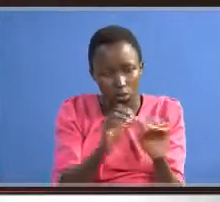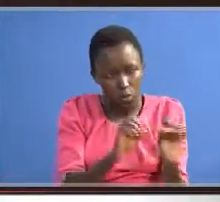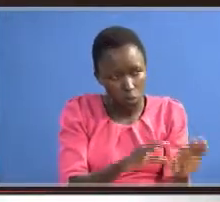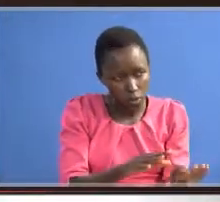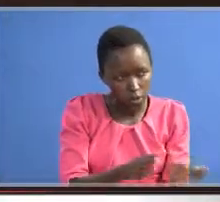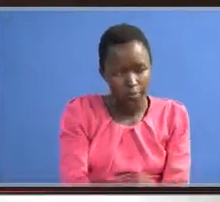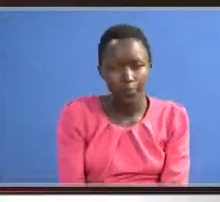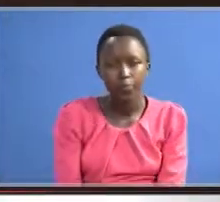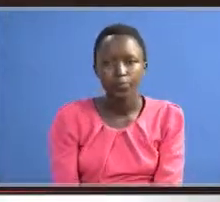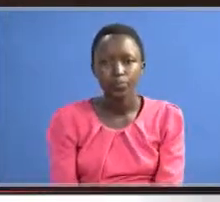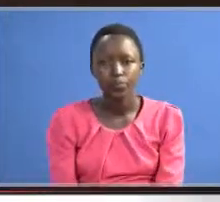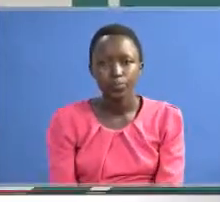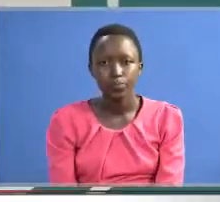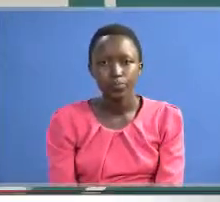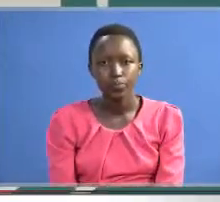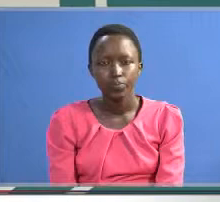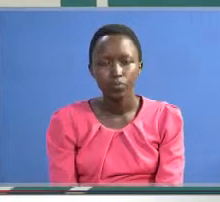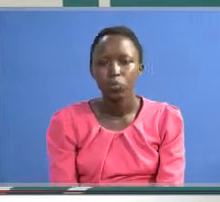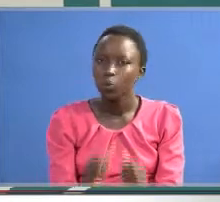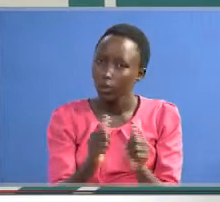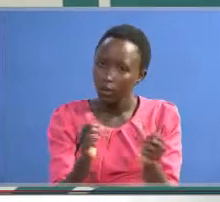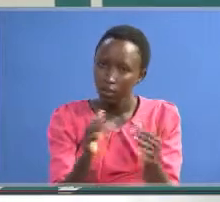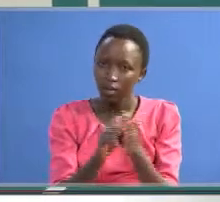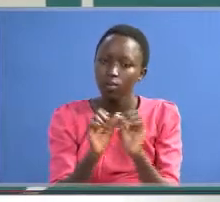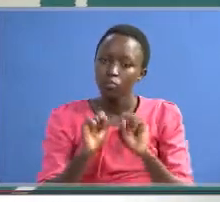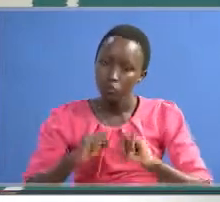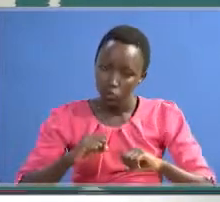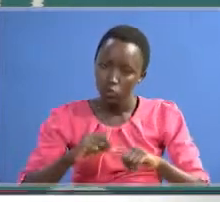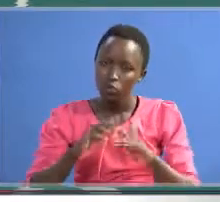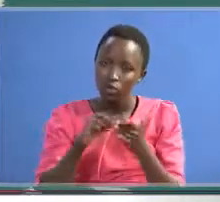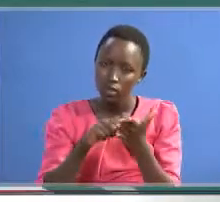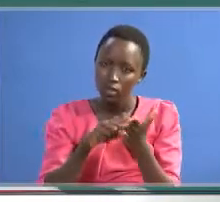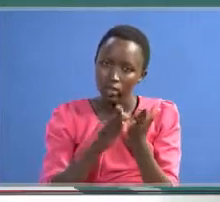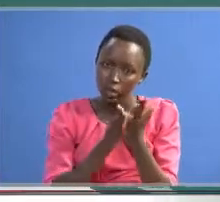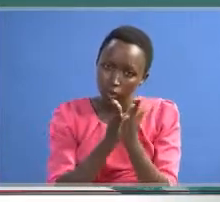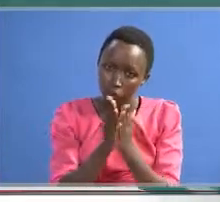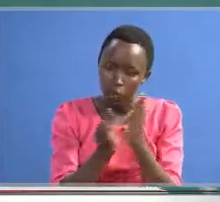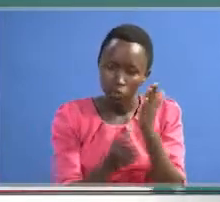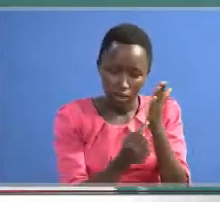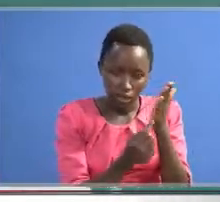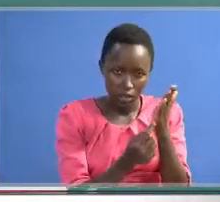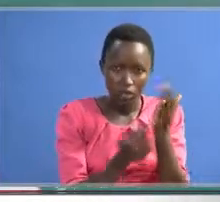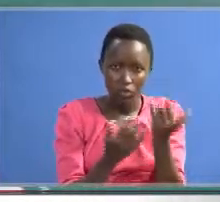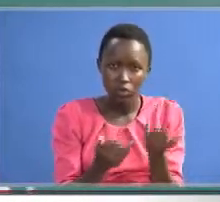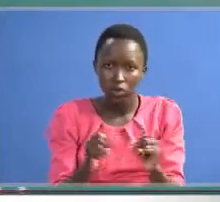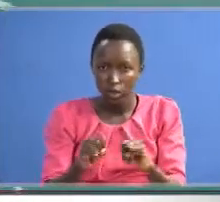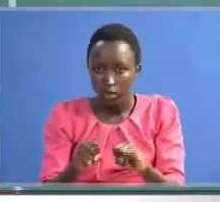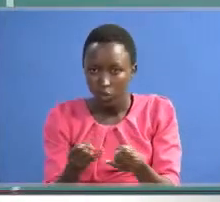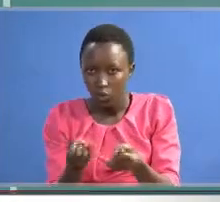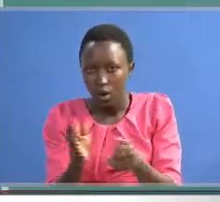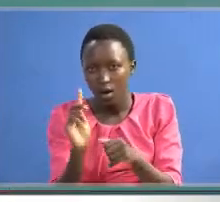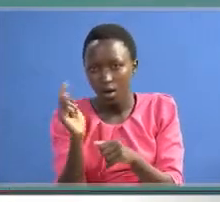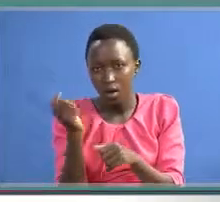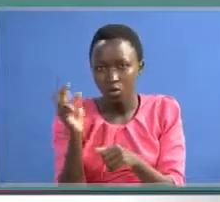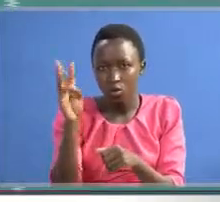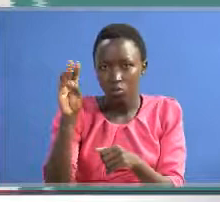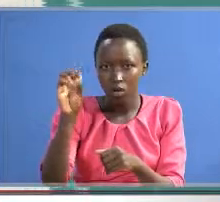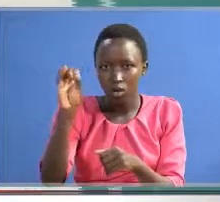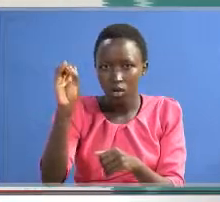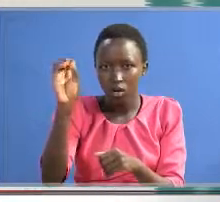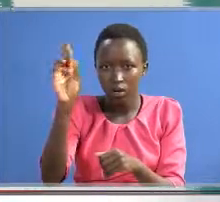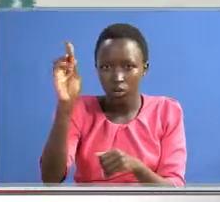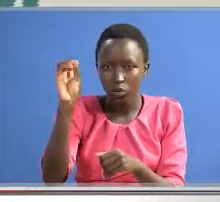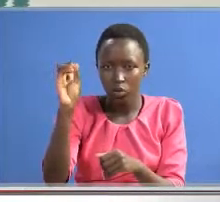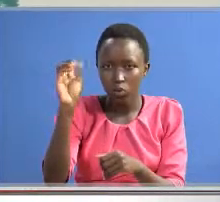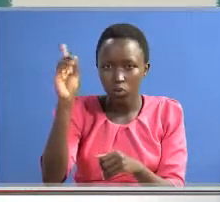them? Well, it is very possible, and this is through a technology that is fairly new in Kenya called Microdot.